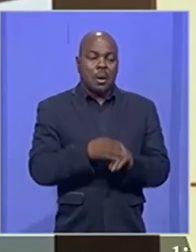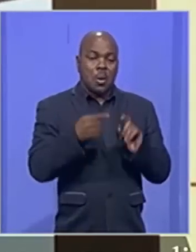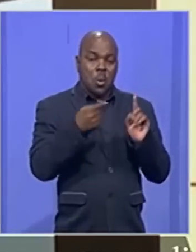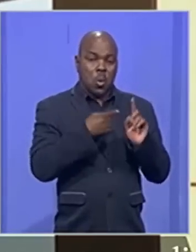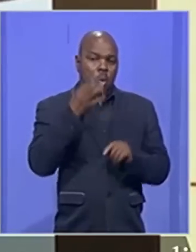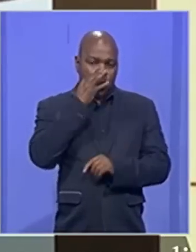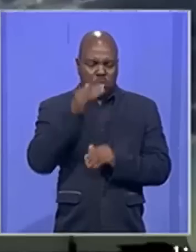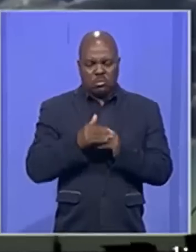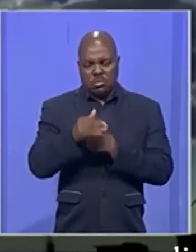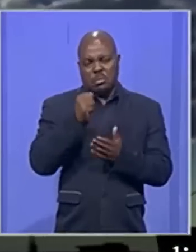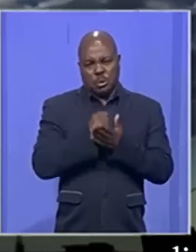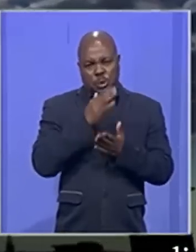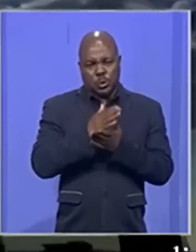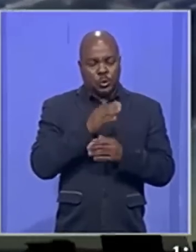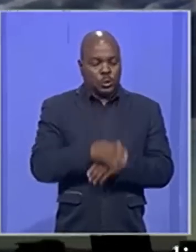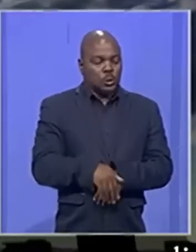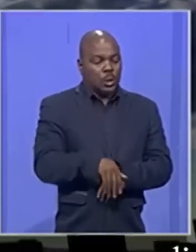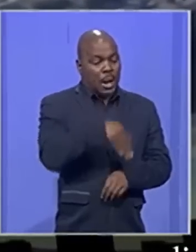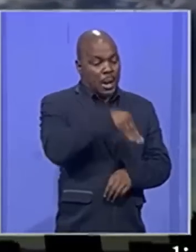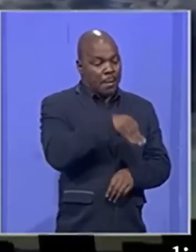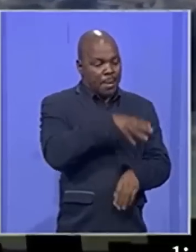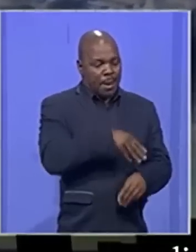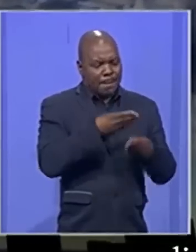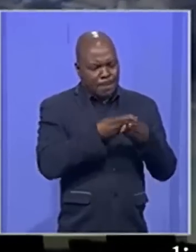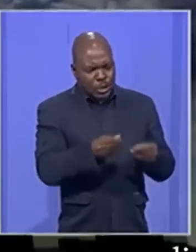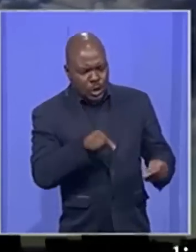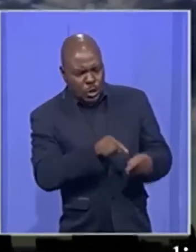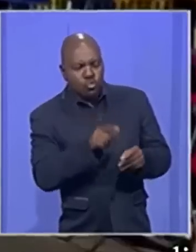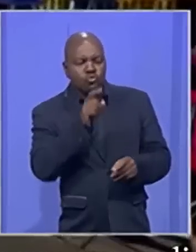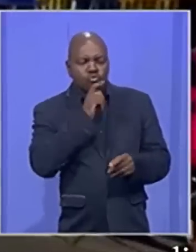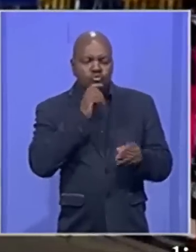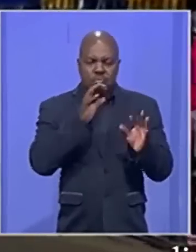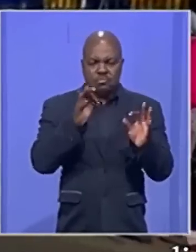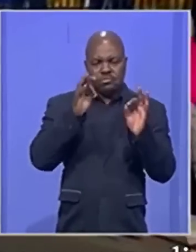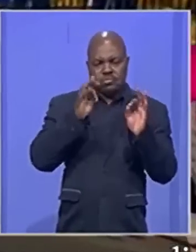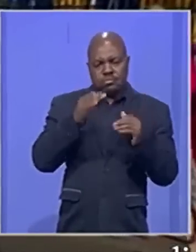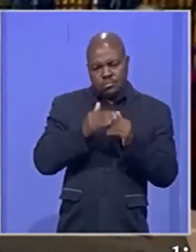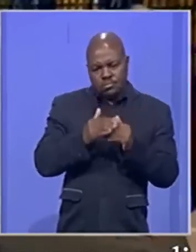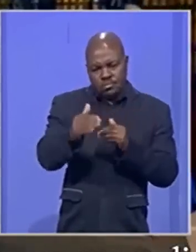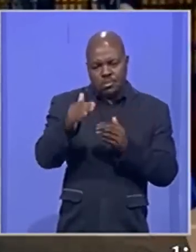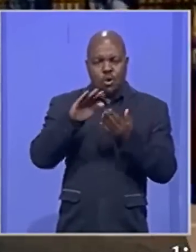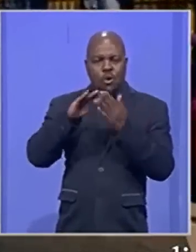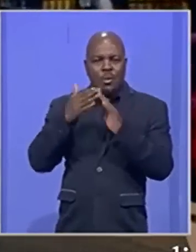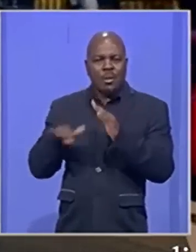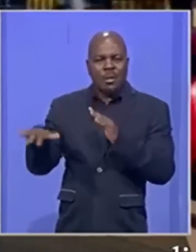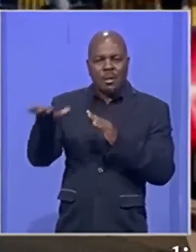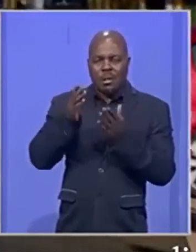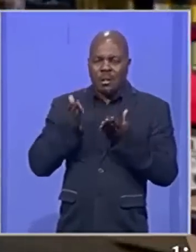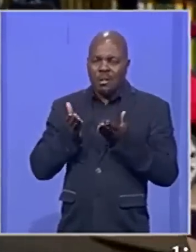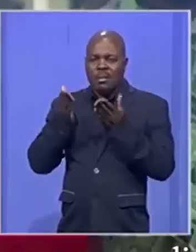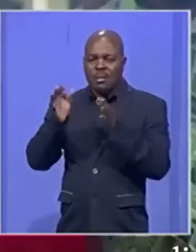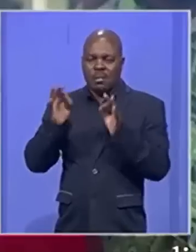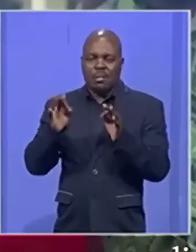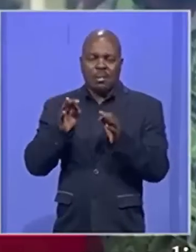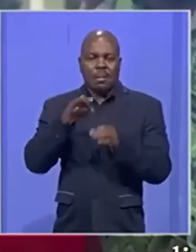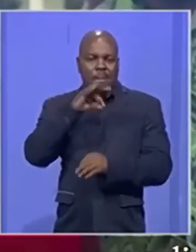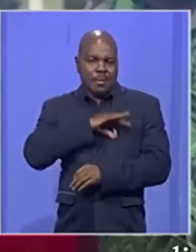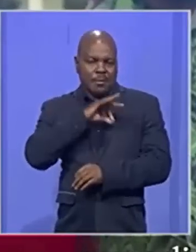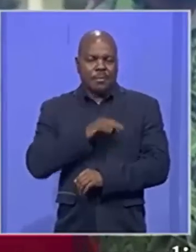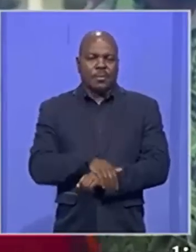tlo netefatsa hore dirashwa tsa naha ya habo di sebediswa ka tsela e tla tswela baahi ba Namibia molemo. The